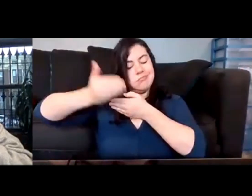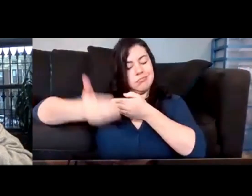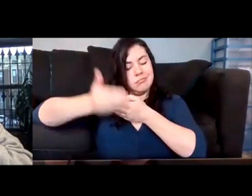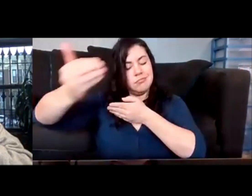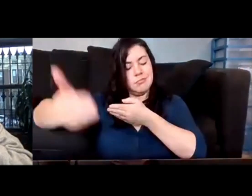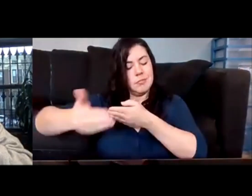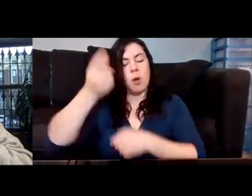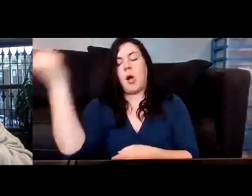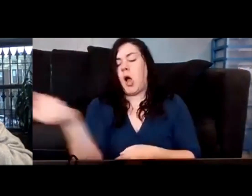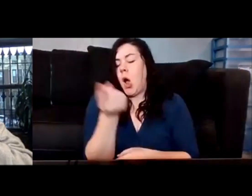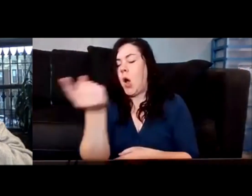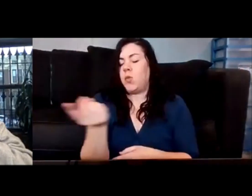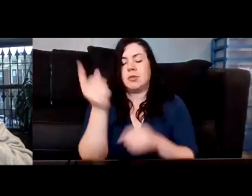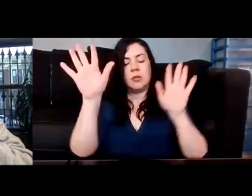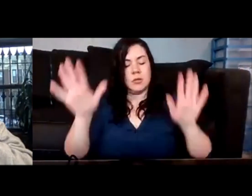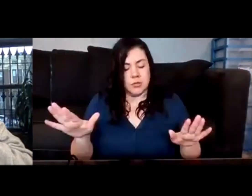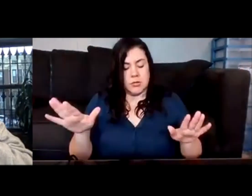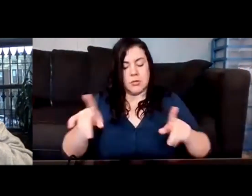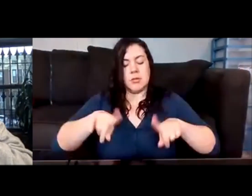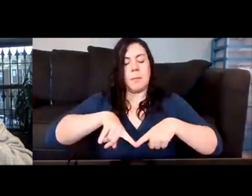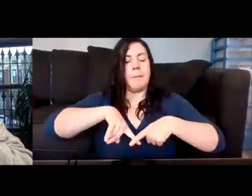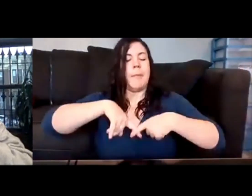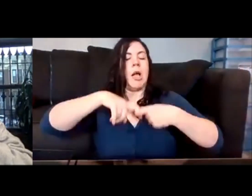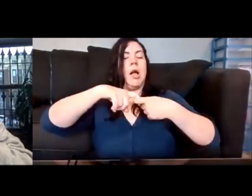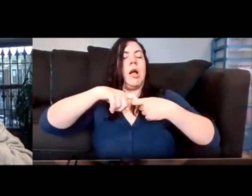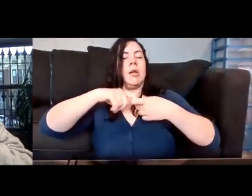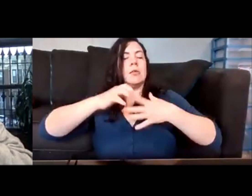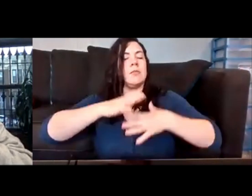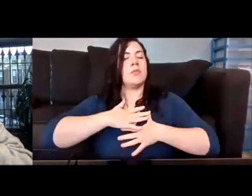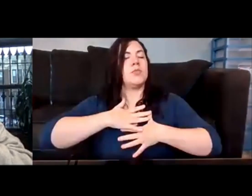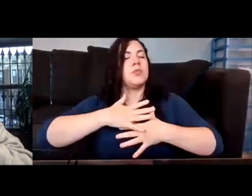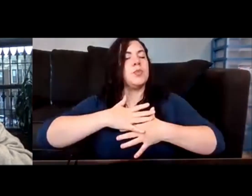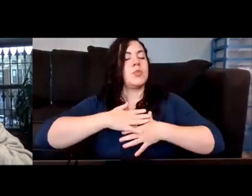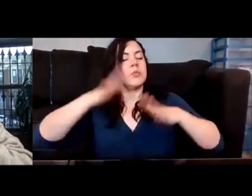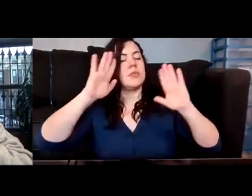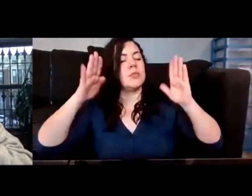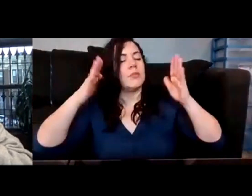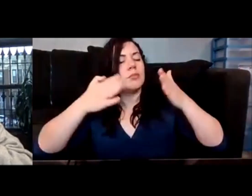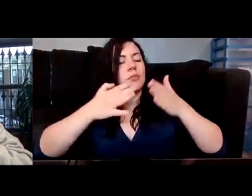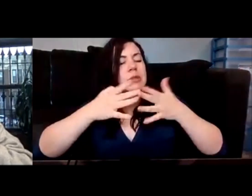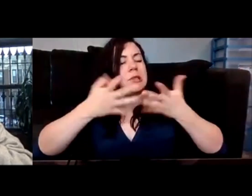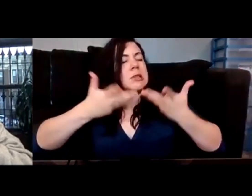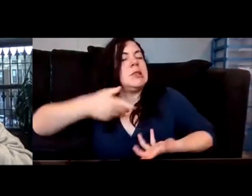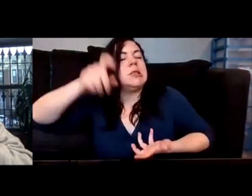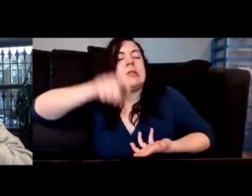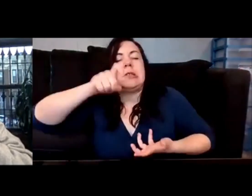always pause and listen through the breath to what we're asking for, what we're yearning for, and